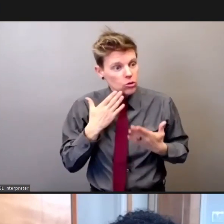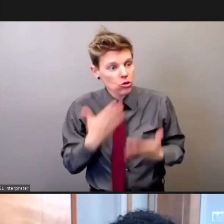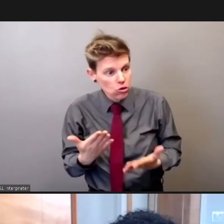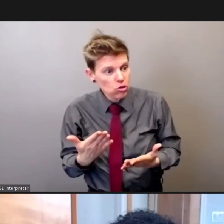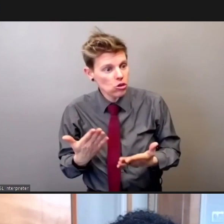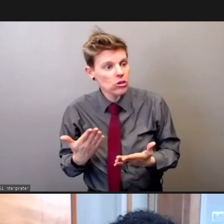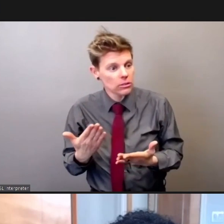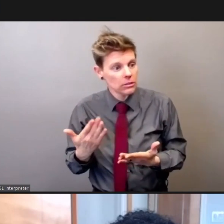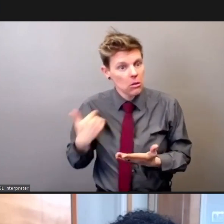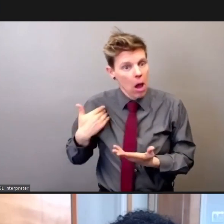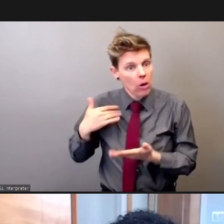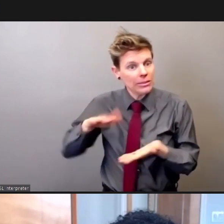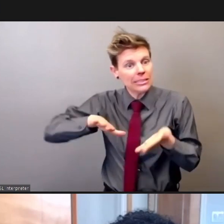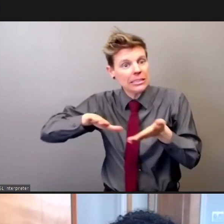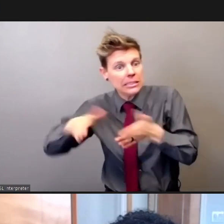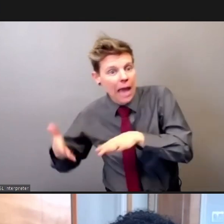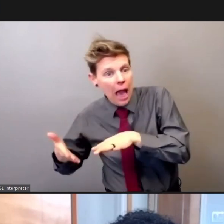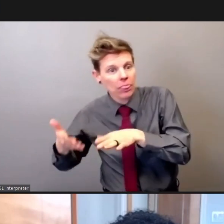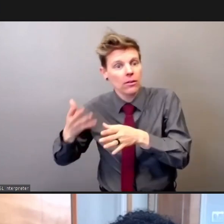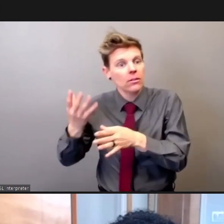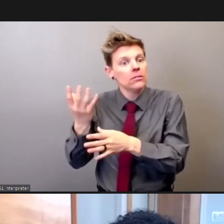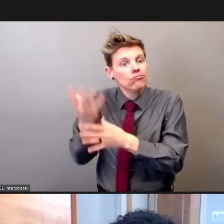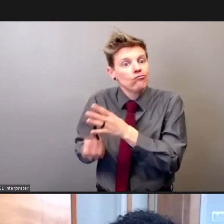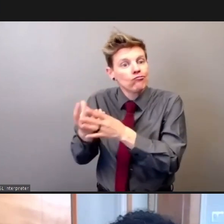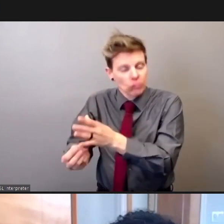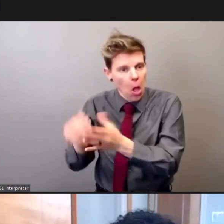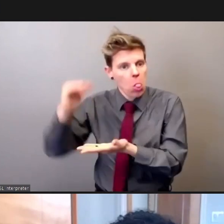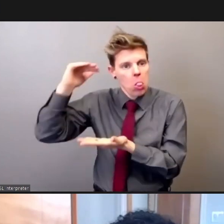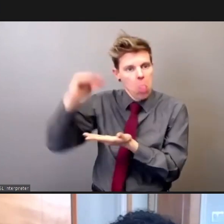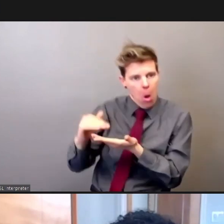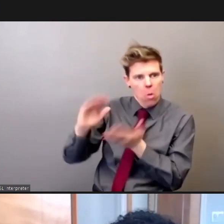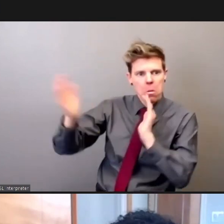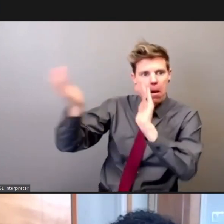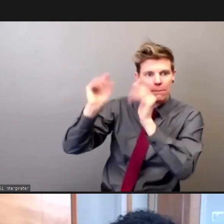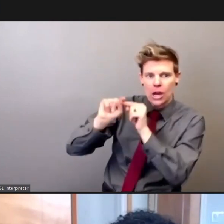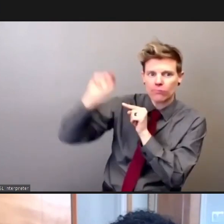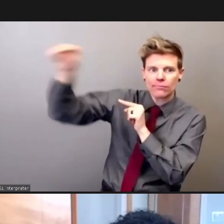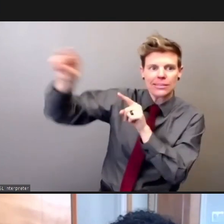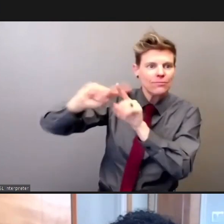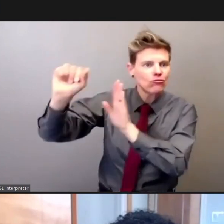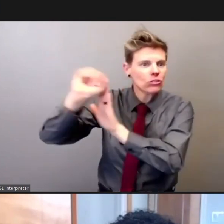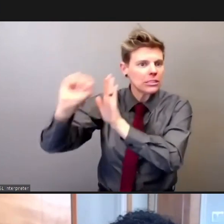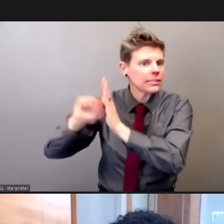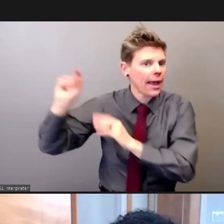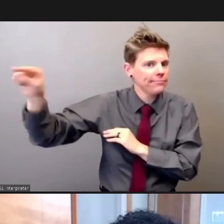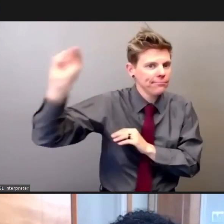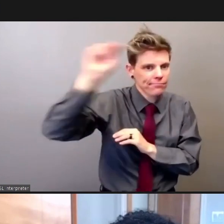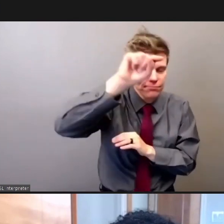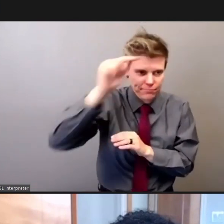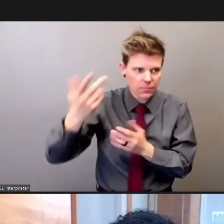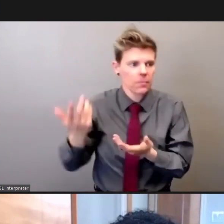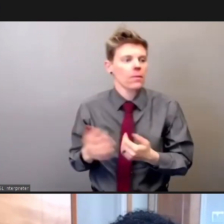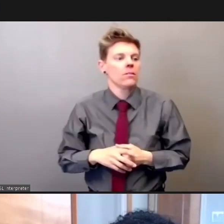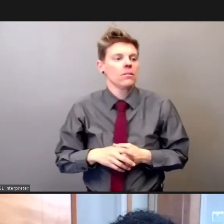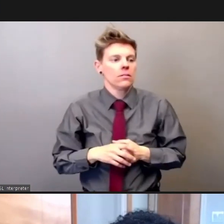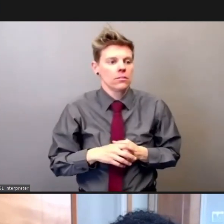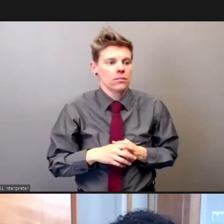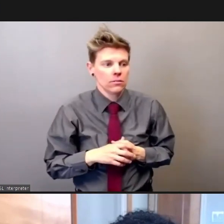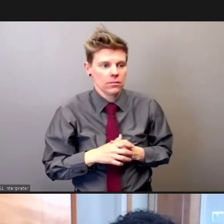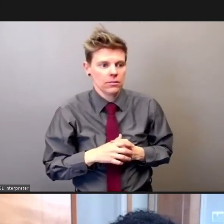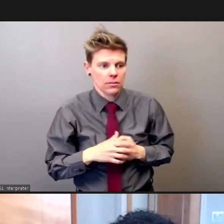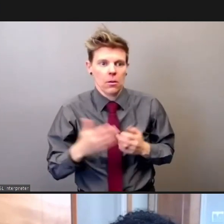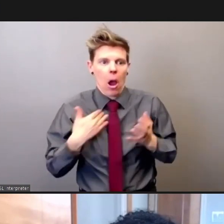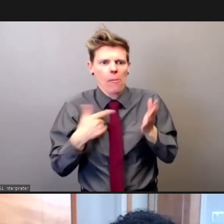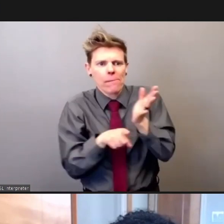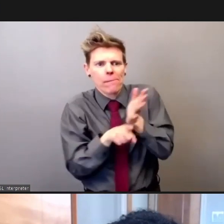equitably distributing vaccine, making sure that minority populations are part of that effort, doing everything we can for high risk populations that have a